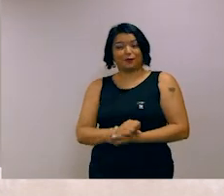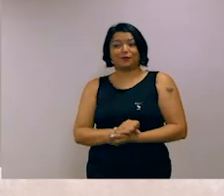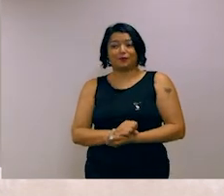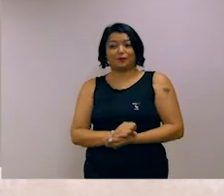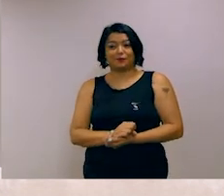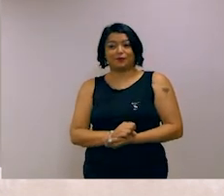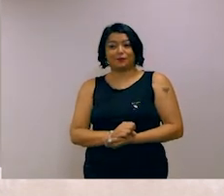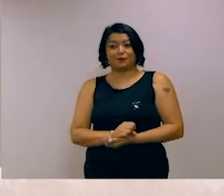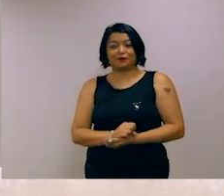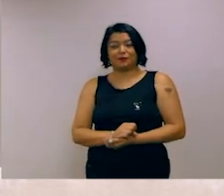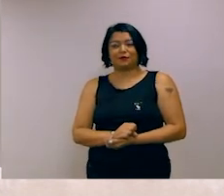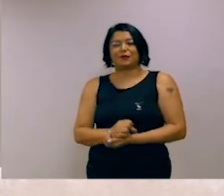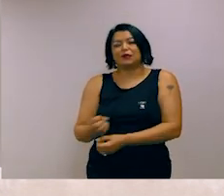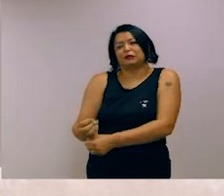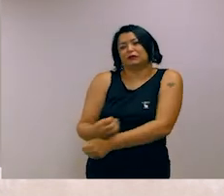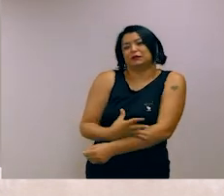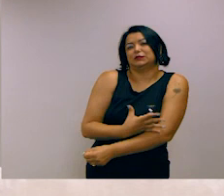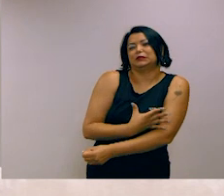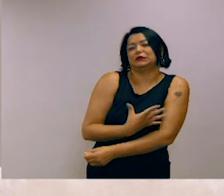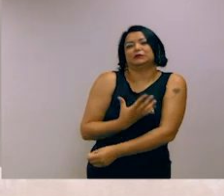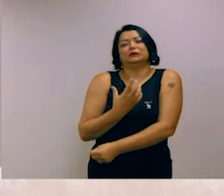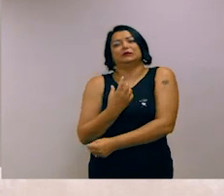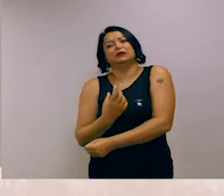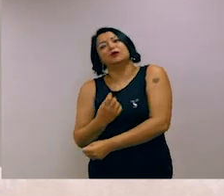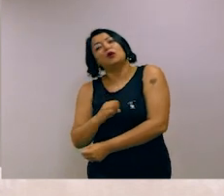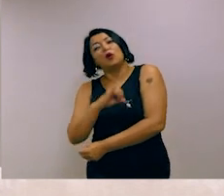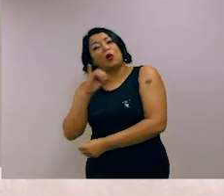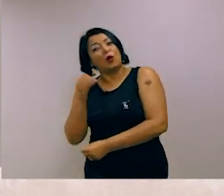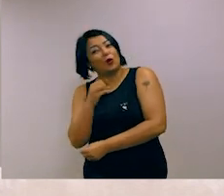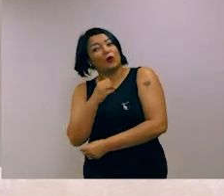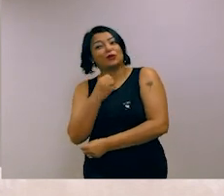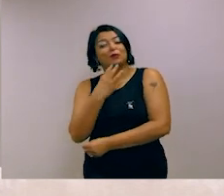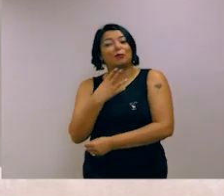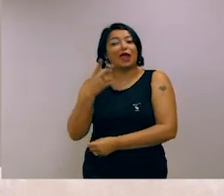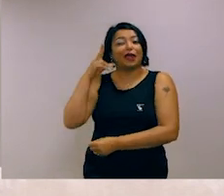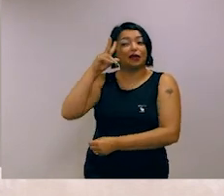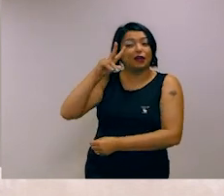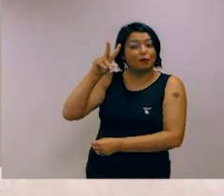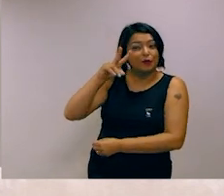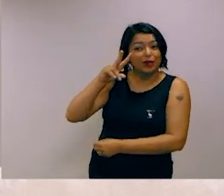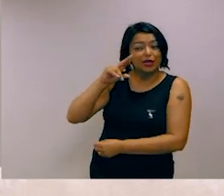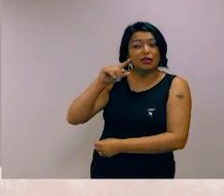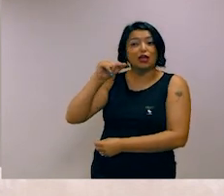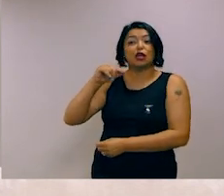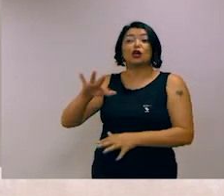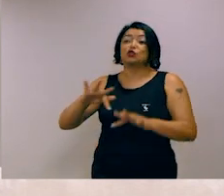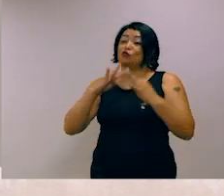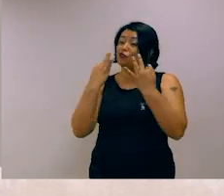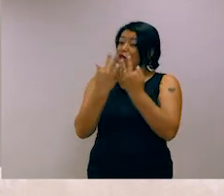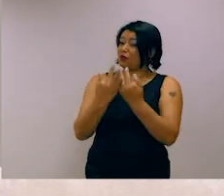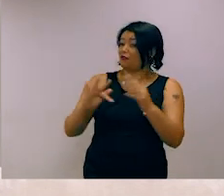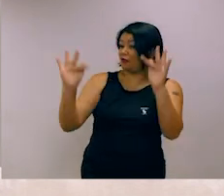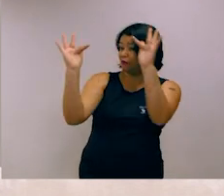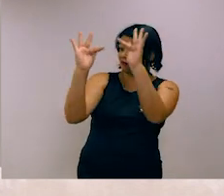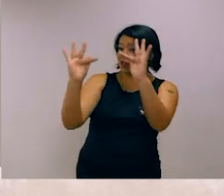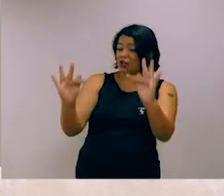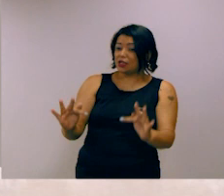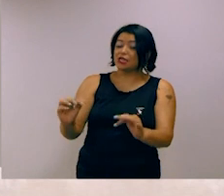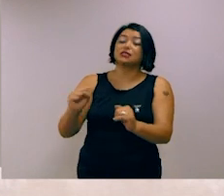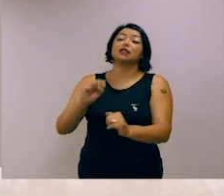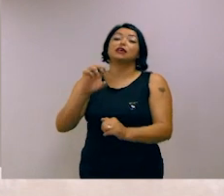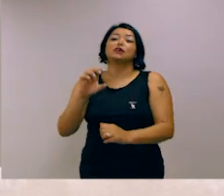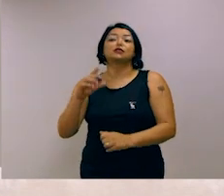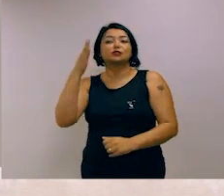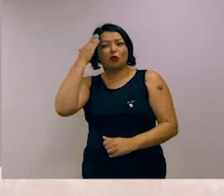for a scheduled appointment. Your family will be happy to know that you are taking care of your health."